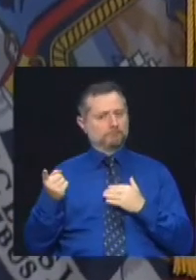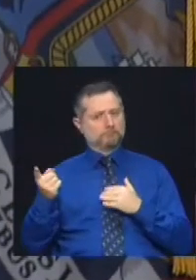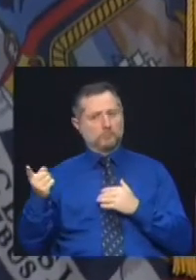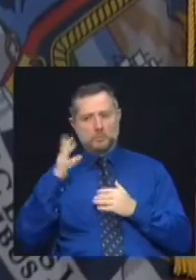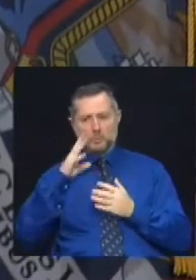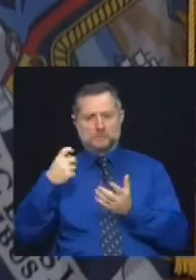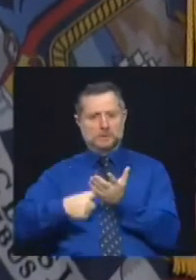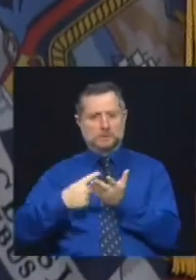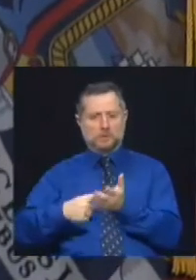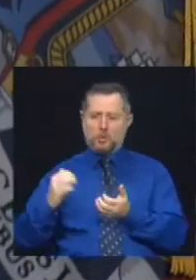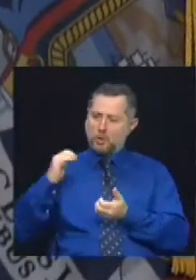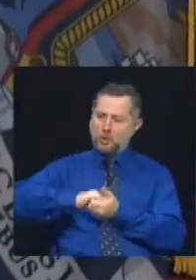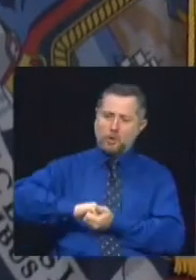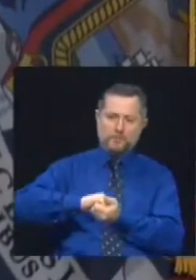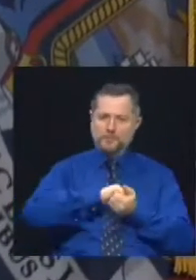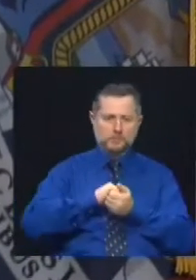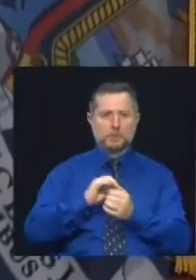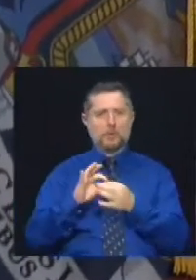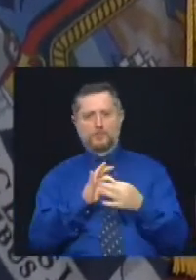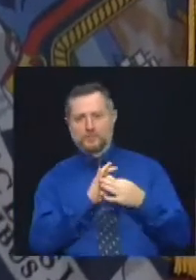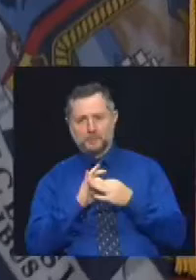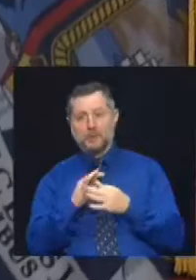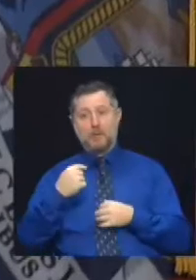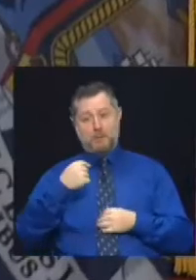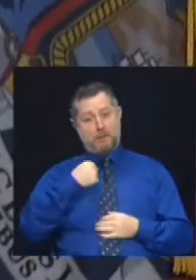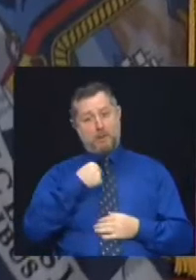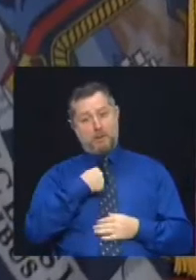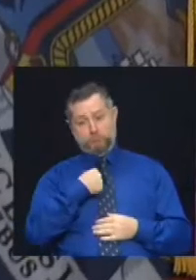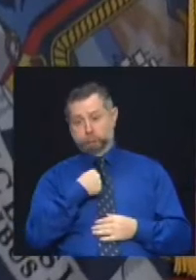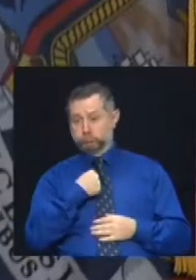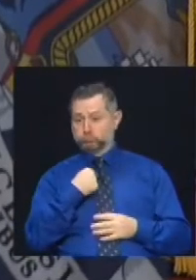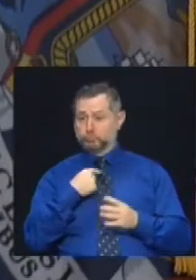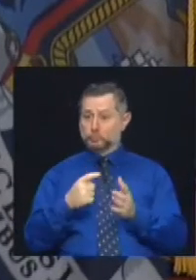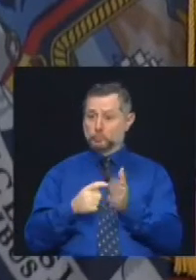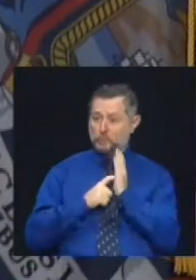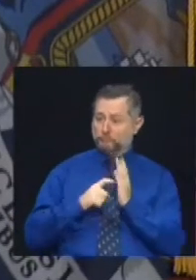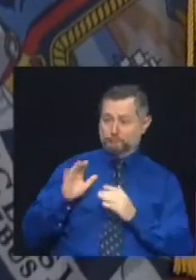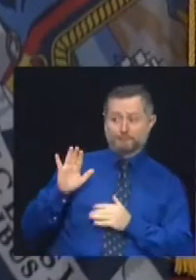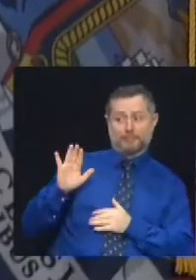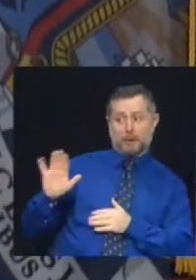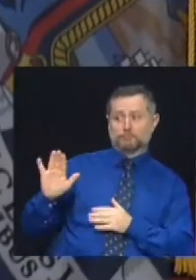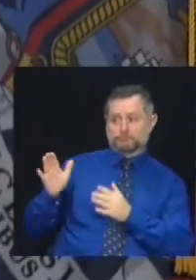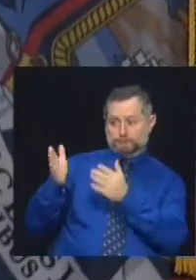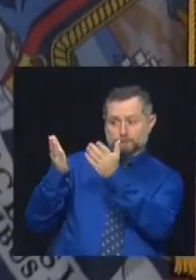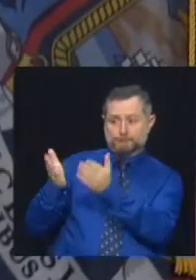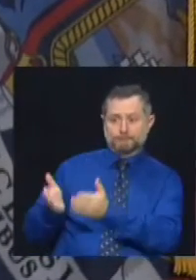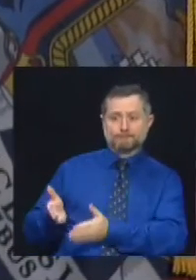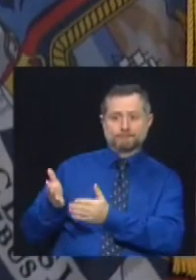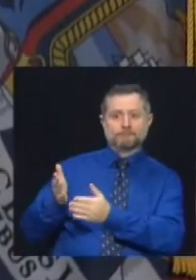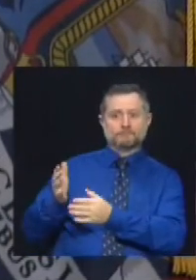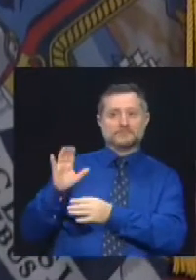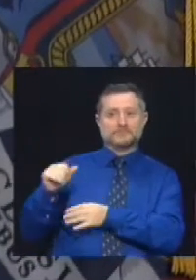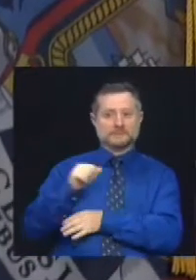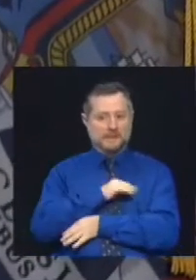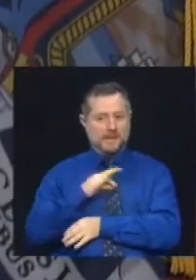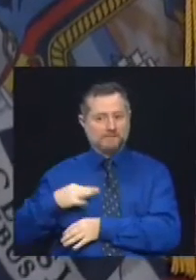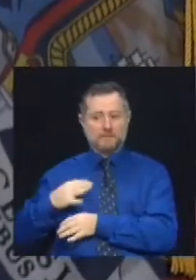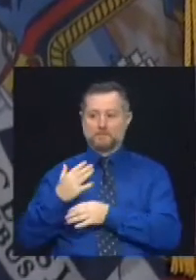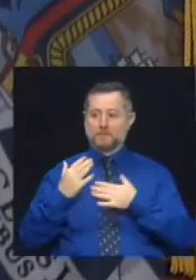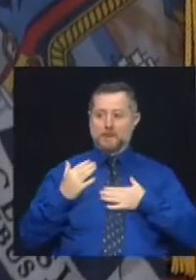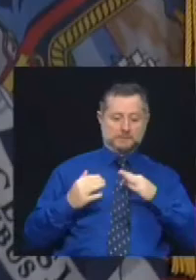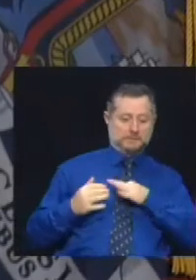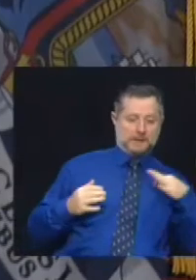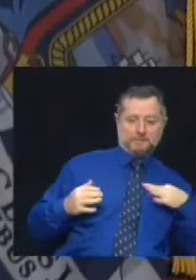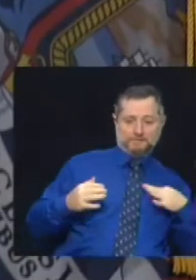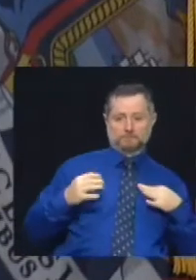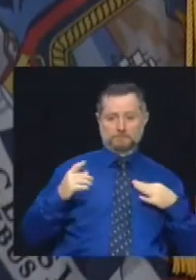just full cooperation because I need his best and brightest integrated with my best and brightest. And that's how we'll get through this. And for me, that's